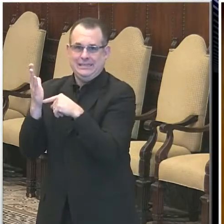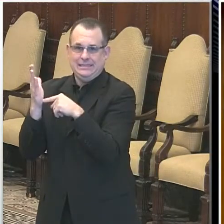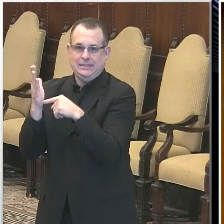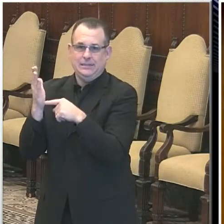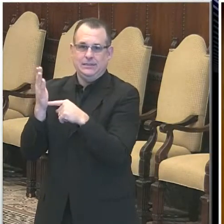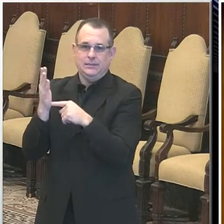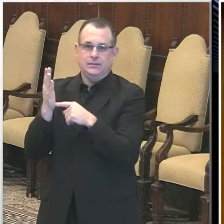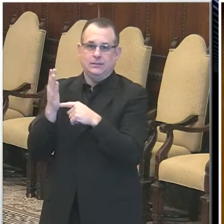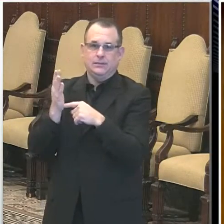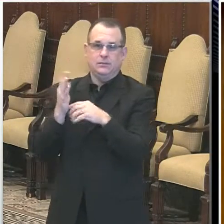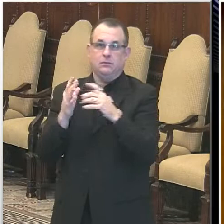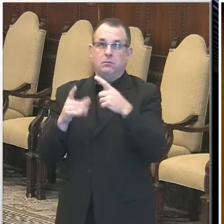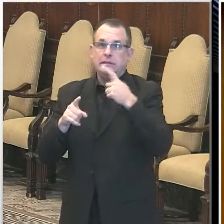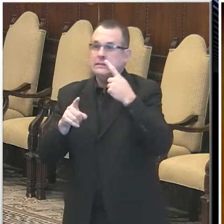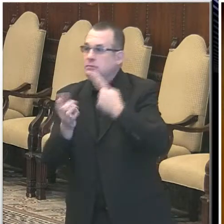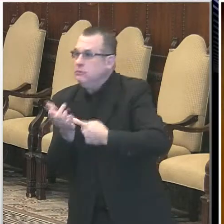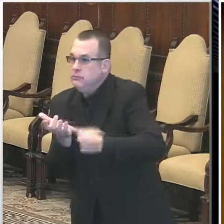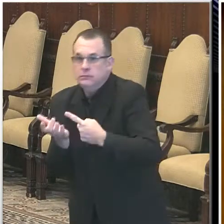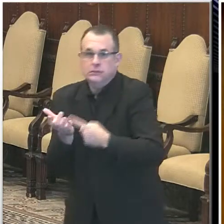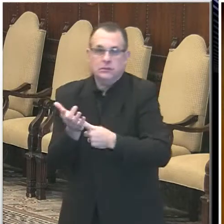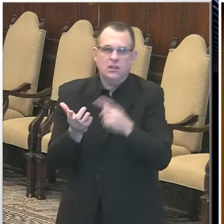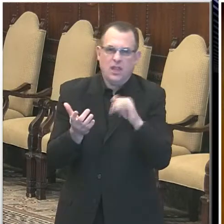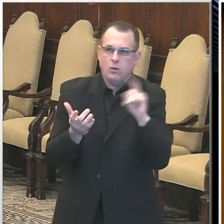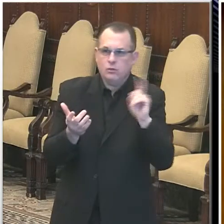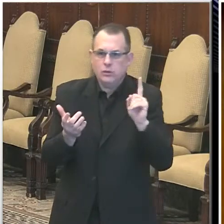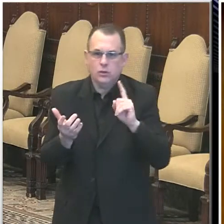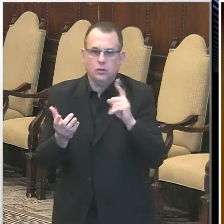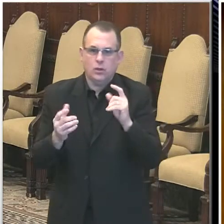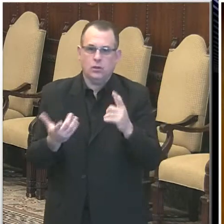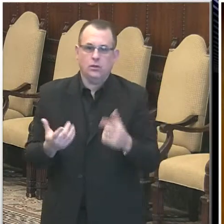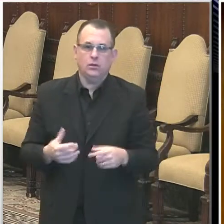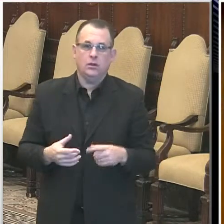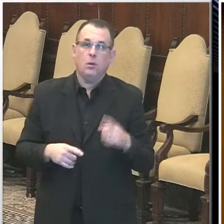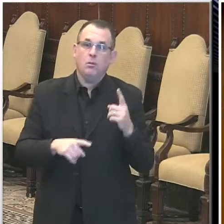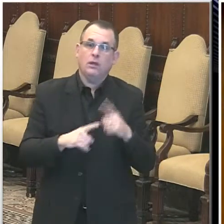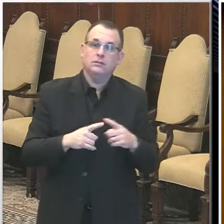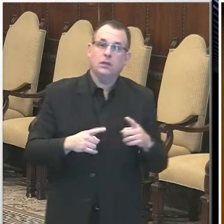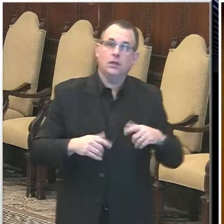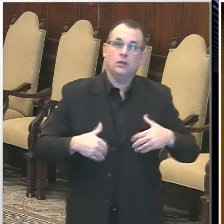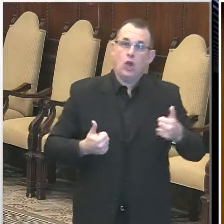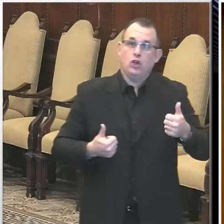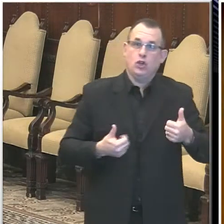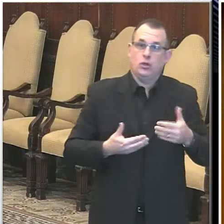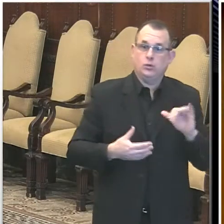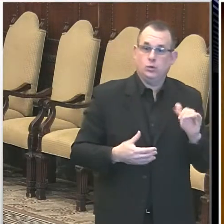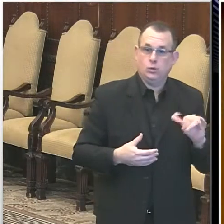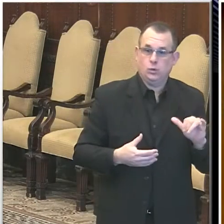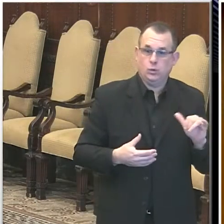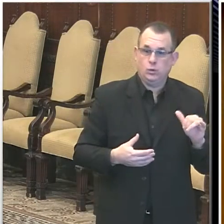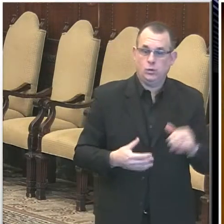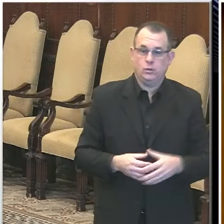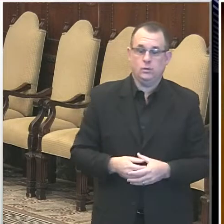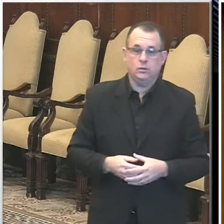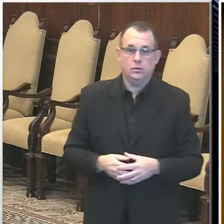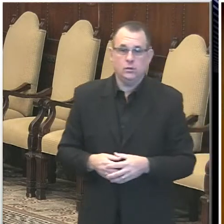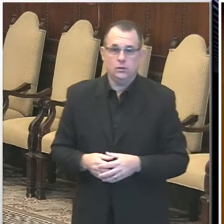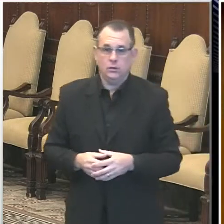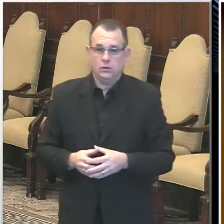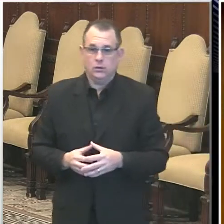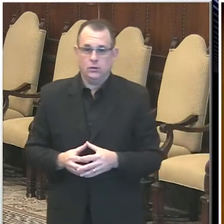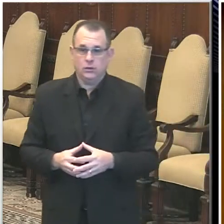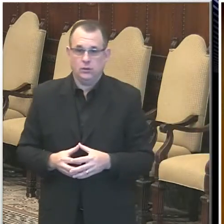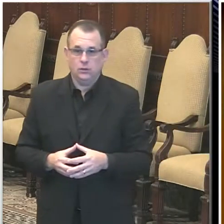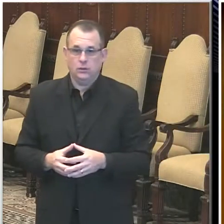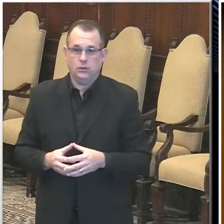meal arrangements. Our youngest citizens also need support at this time. Today, we are pleased to share that there are now 10